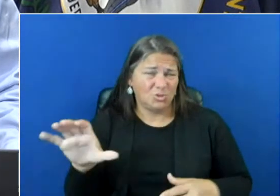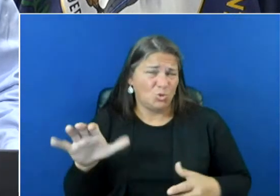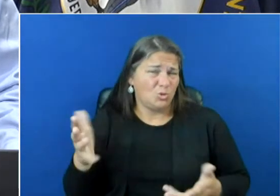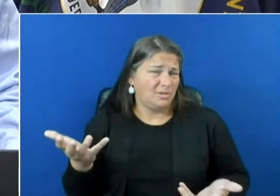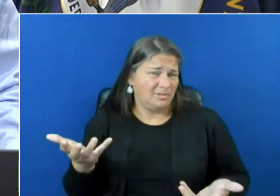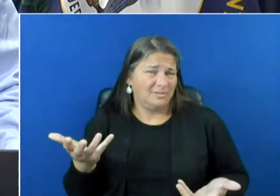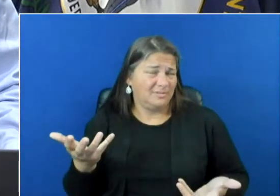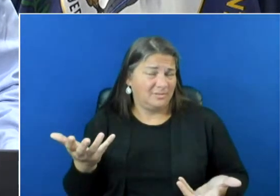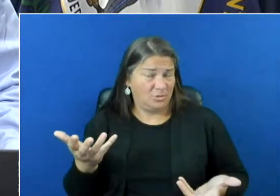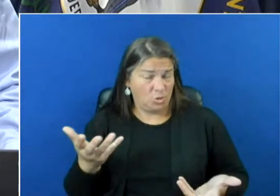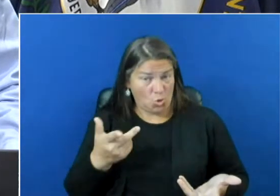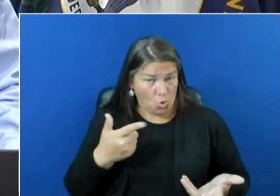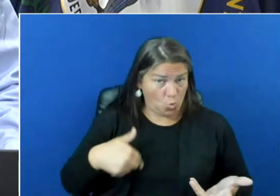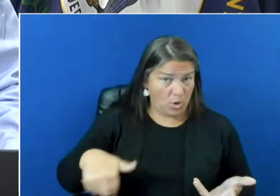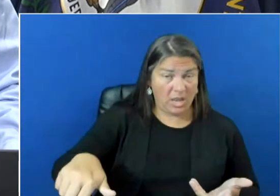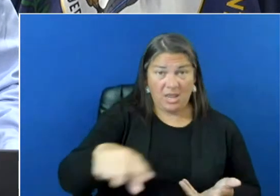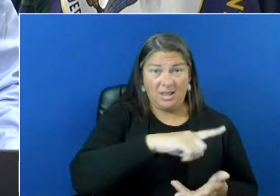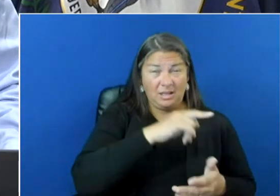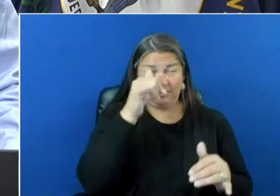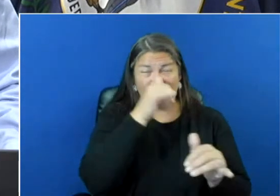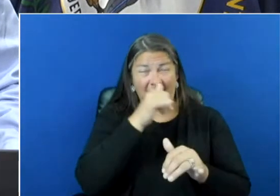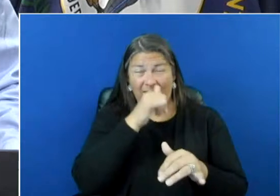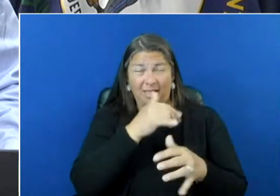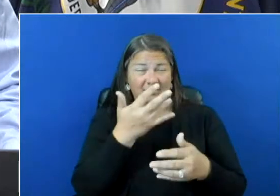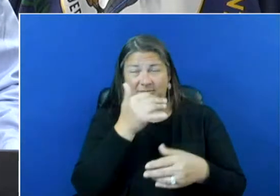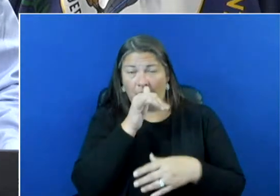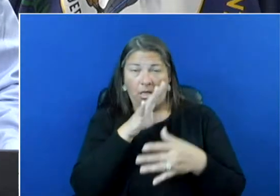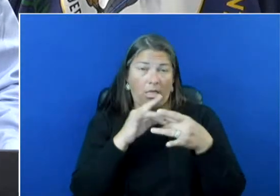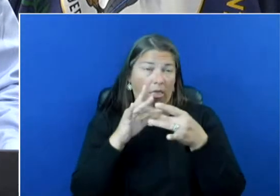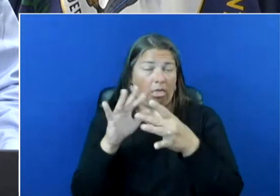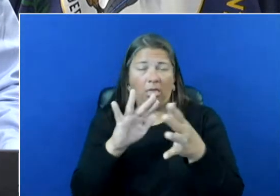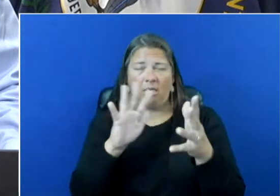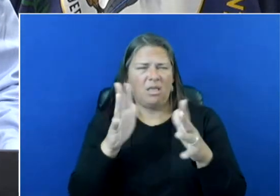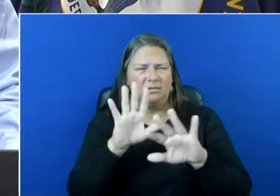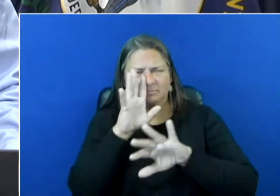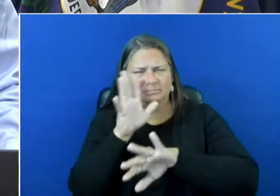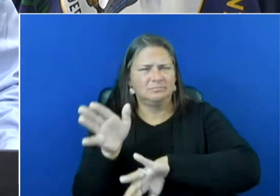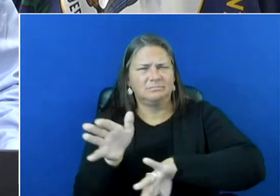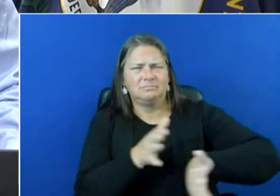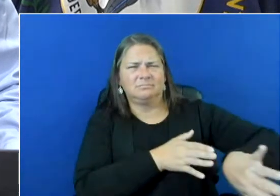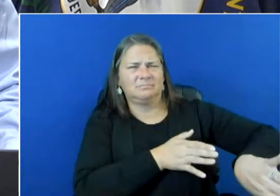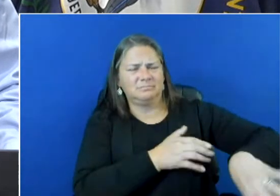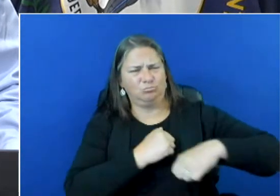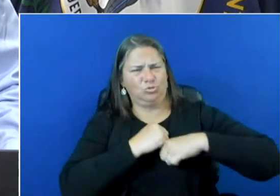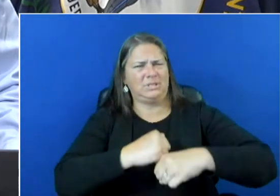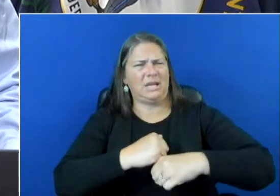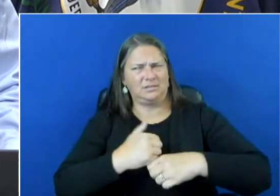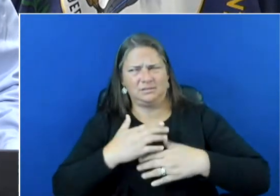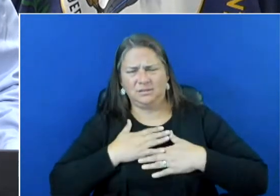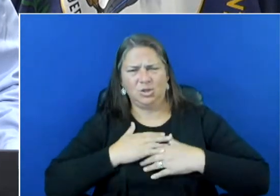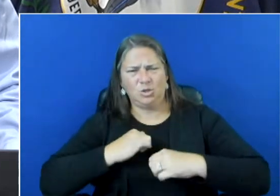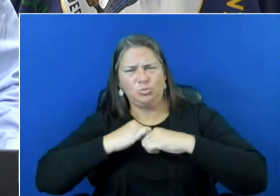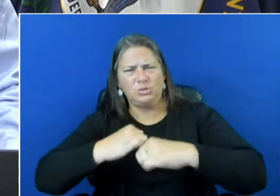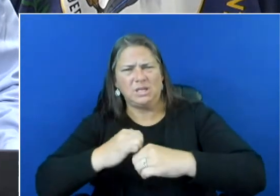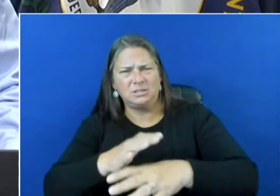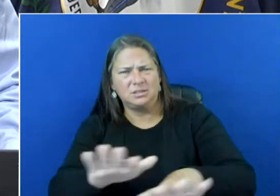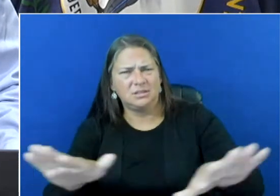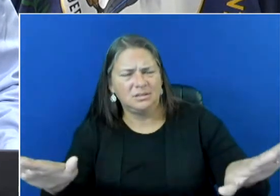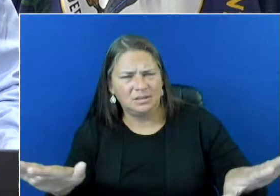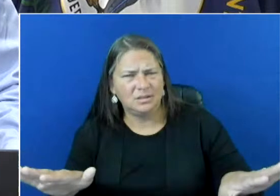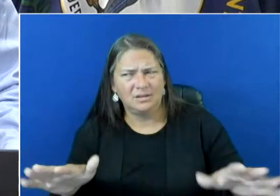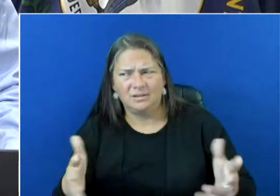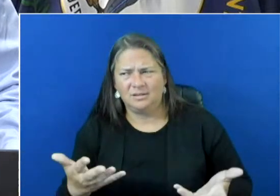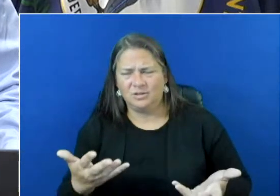we push all that silliness aside? We make sure that we protect one another. I mean, it's as simple as living out our